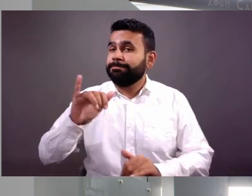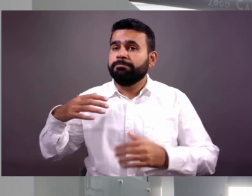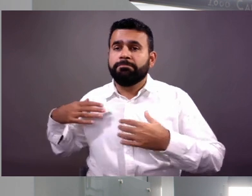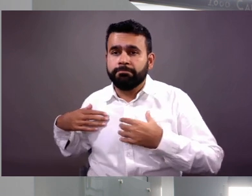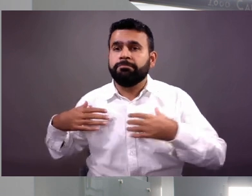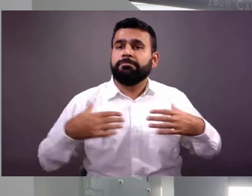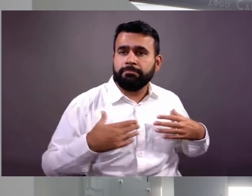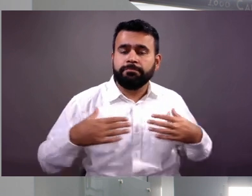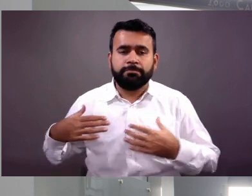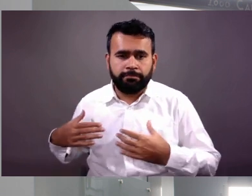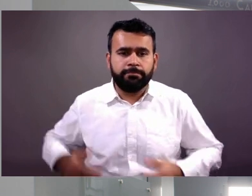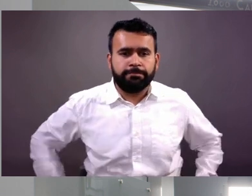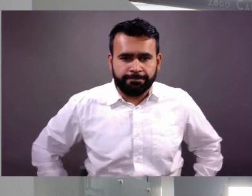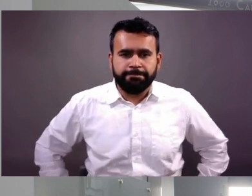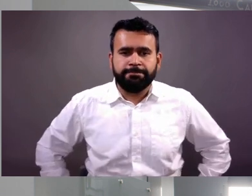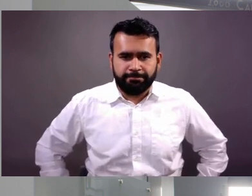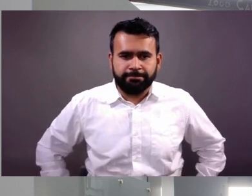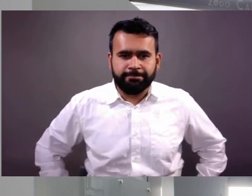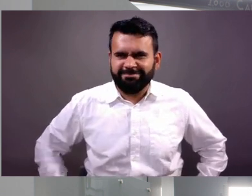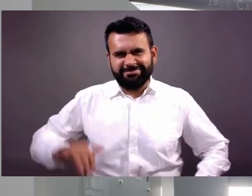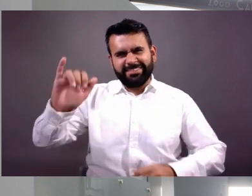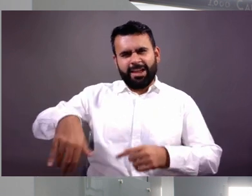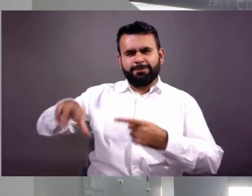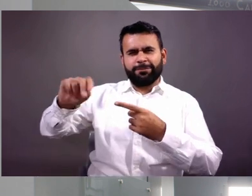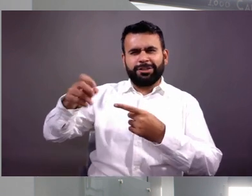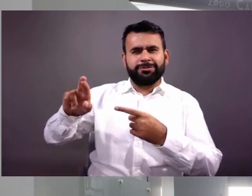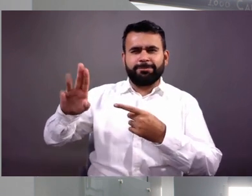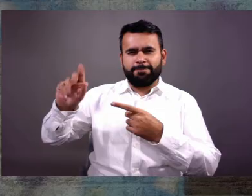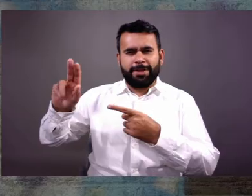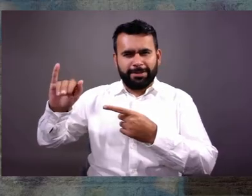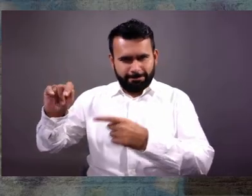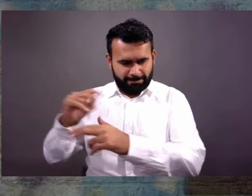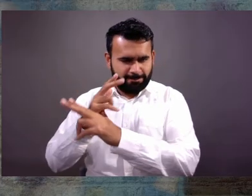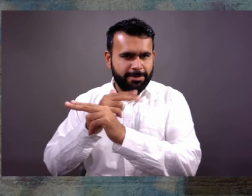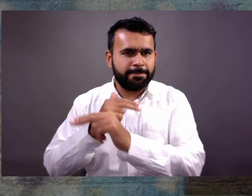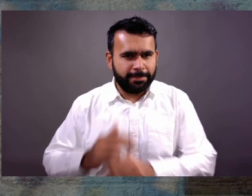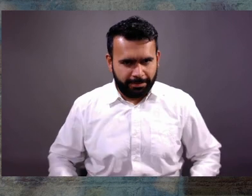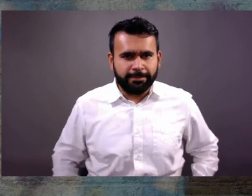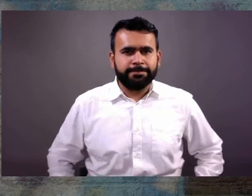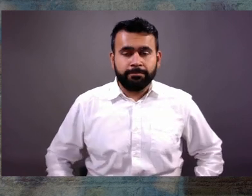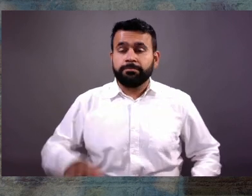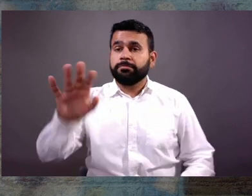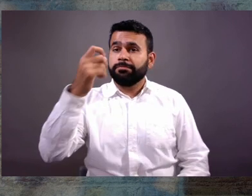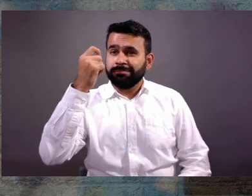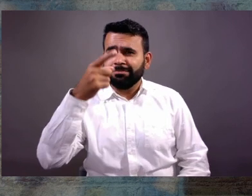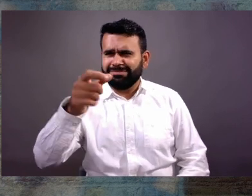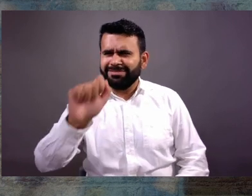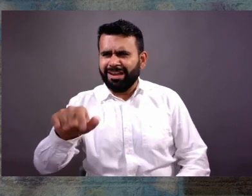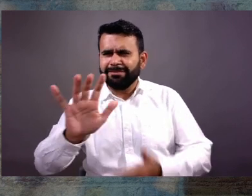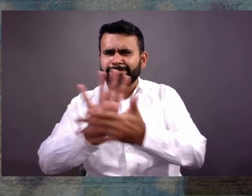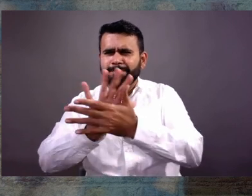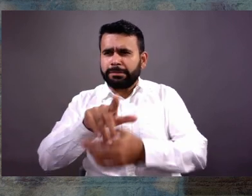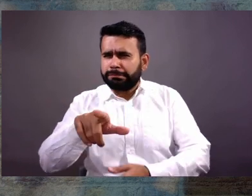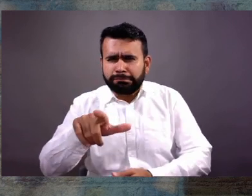Switch. Nice. All right, so that was the Roger Rabbit. Pro tip. Rewind the